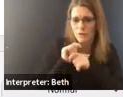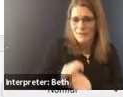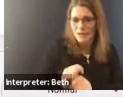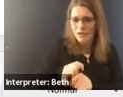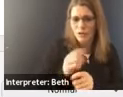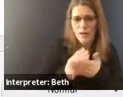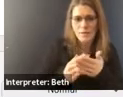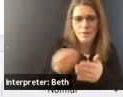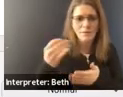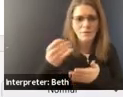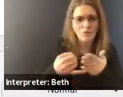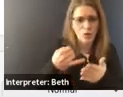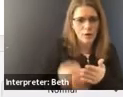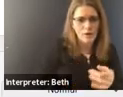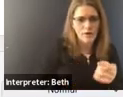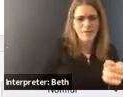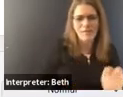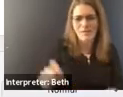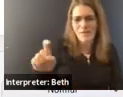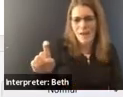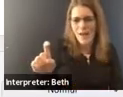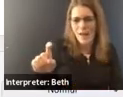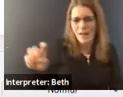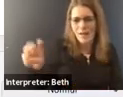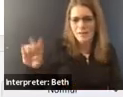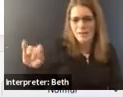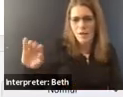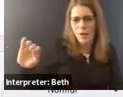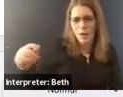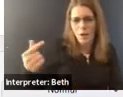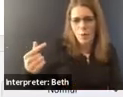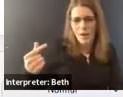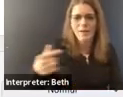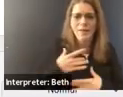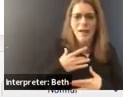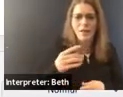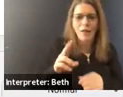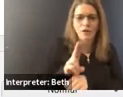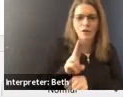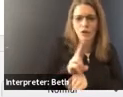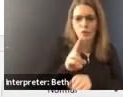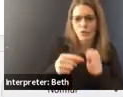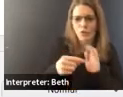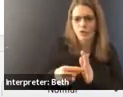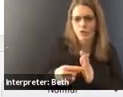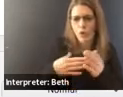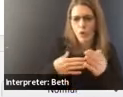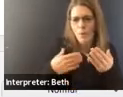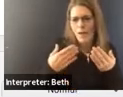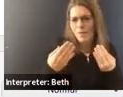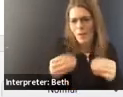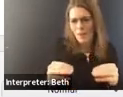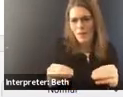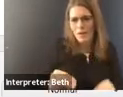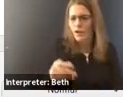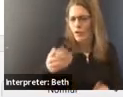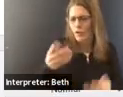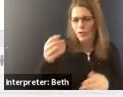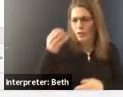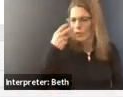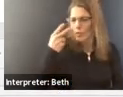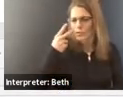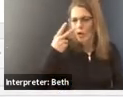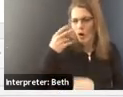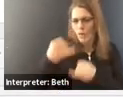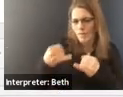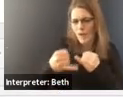use this X-wing here as my methodology, right? And you saw the final image, so I'm not going to show you the